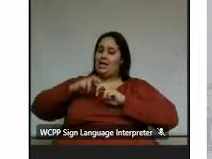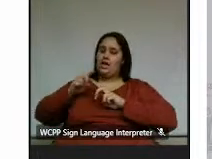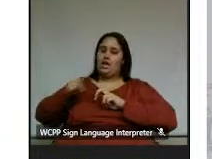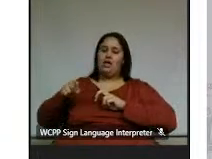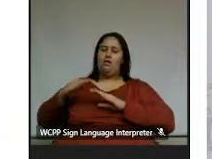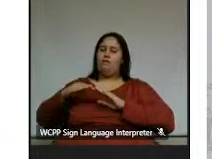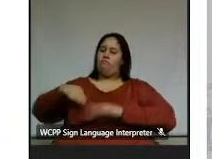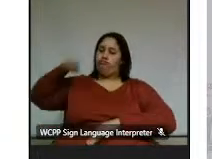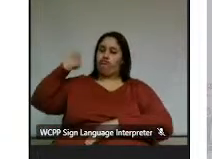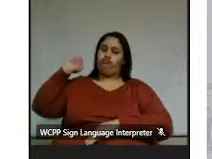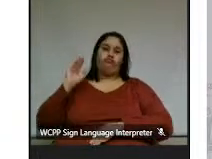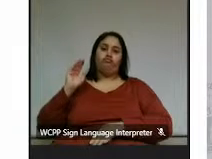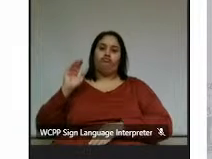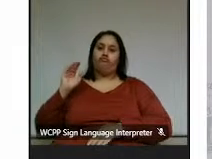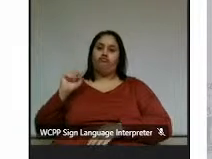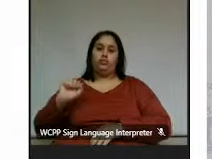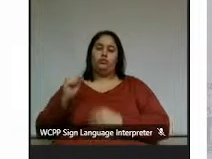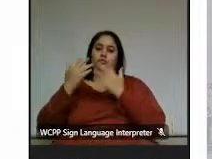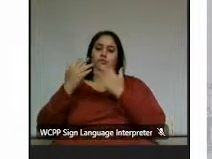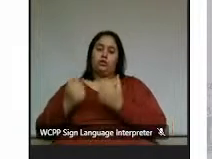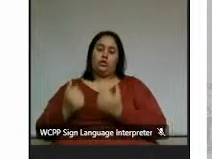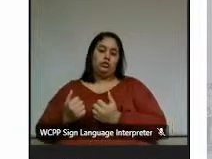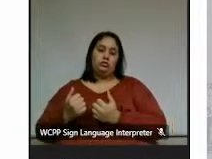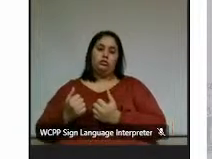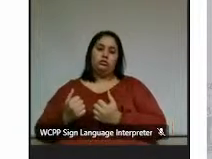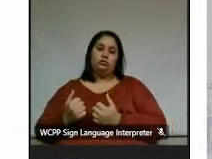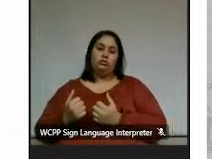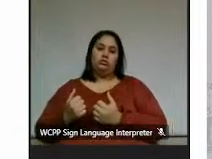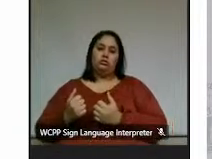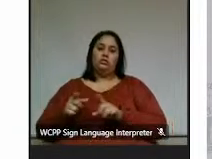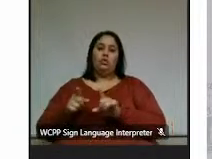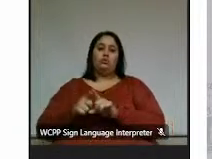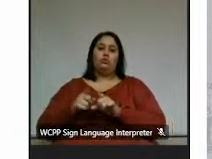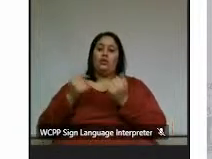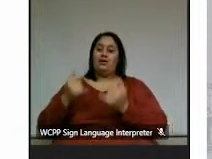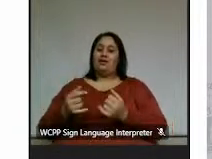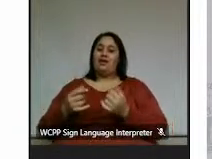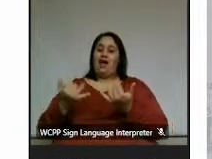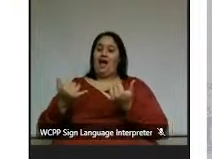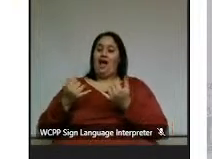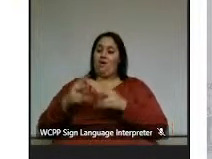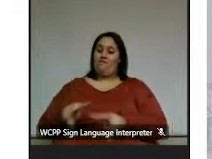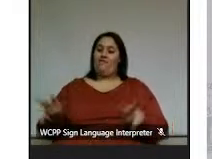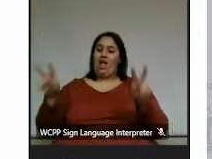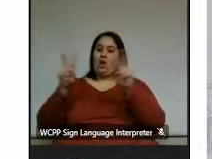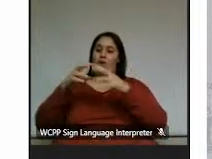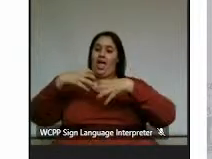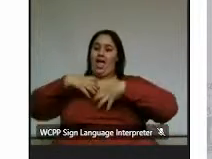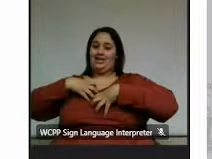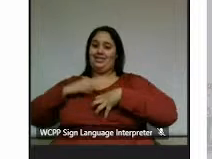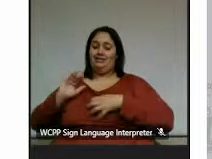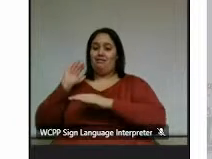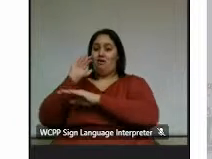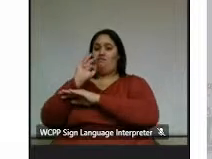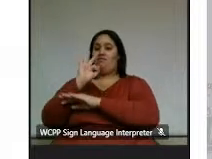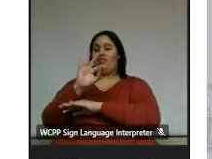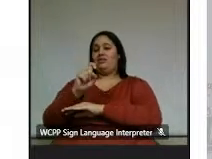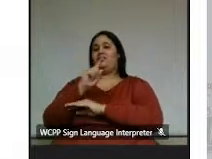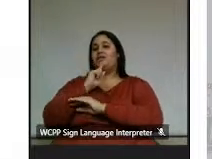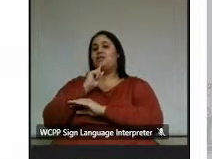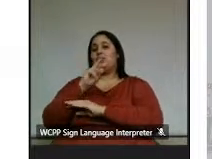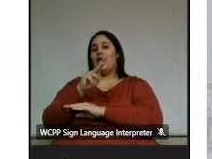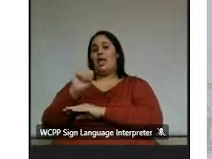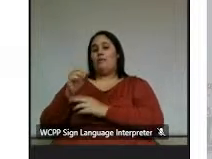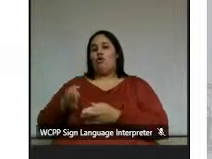budget. And also the current value of the asset of over 30,000 kilometers of